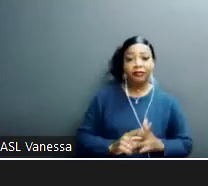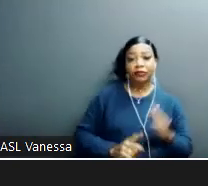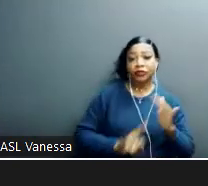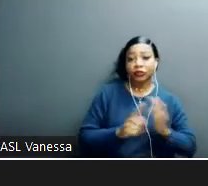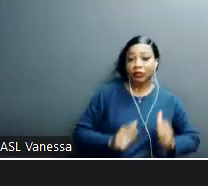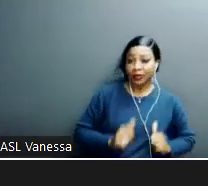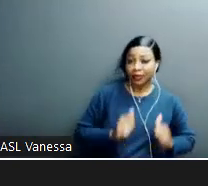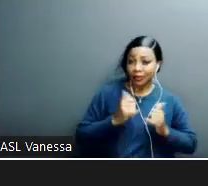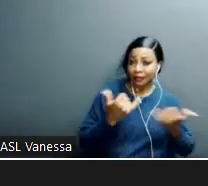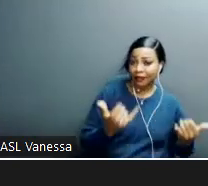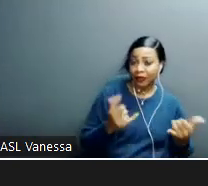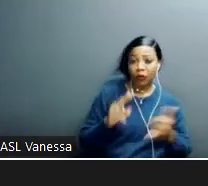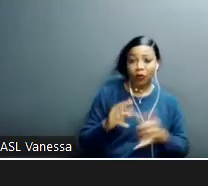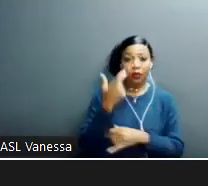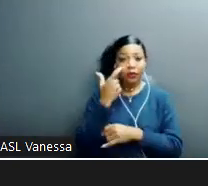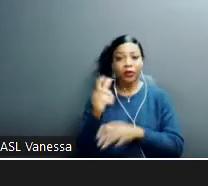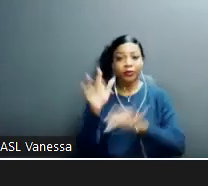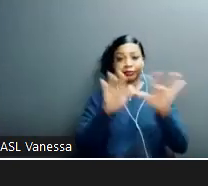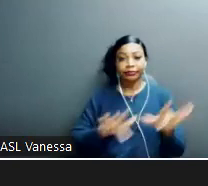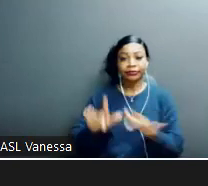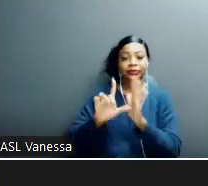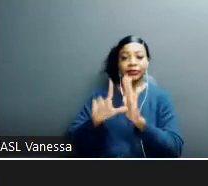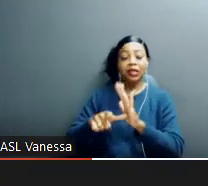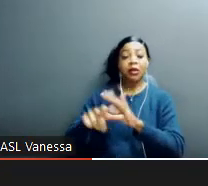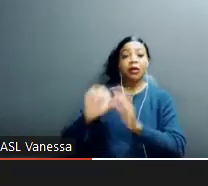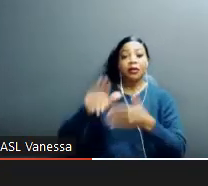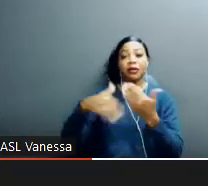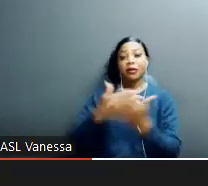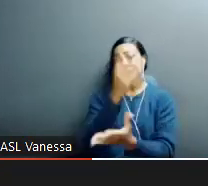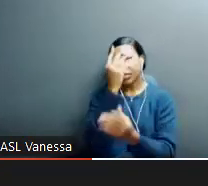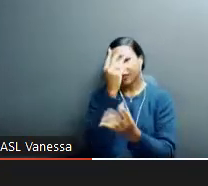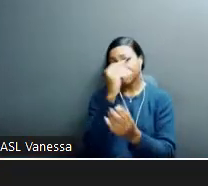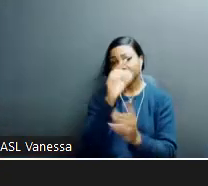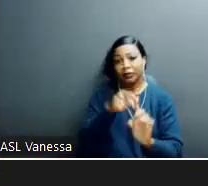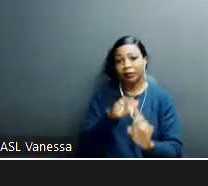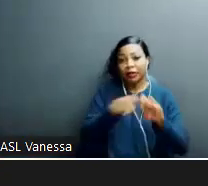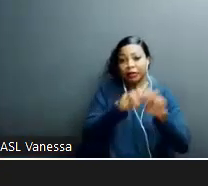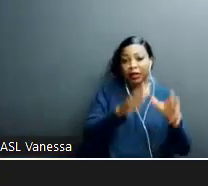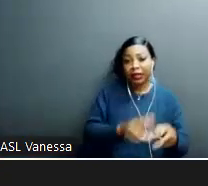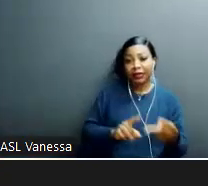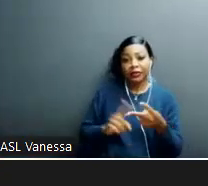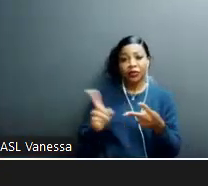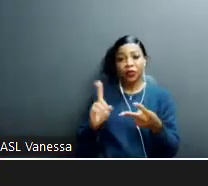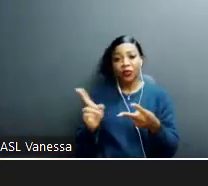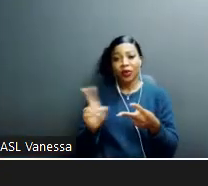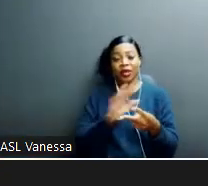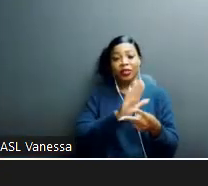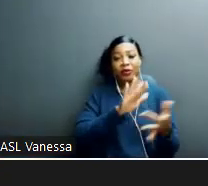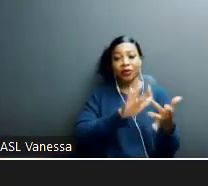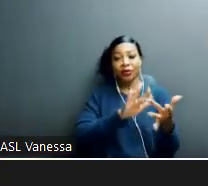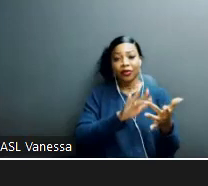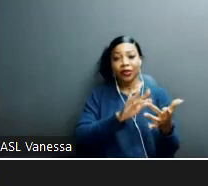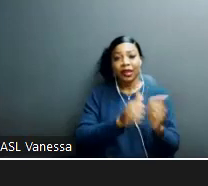if you're seeing the recording later all the information about our panelists where you can find them what information